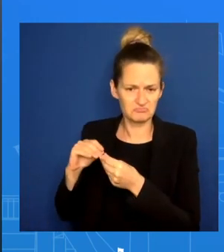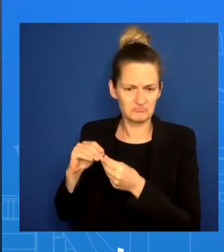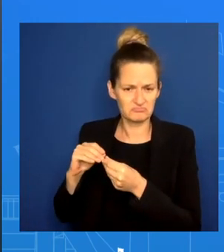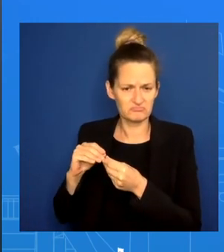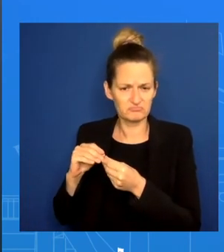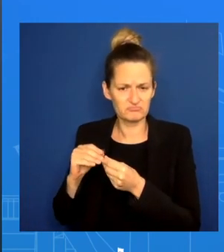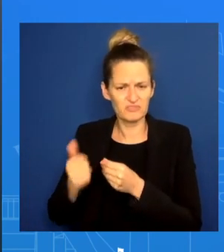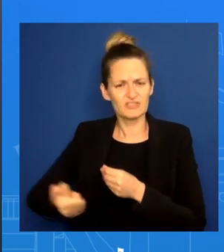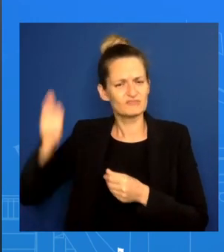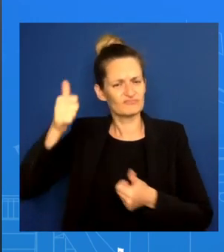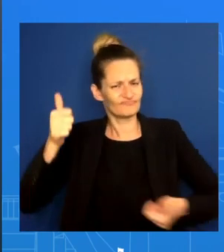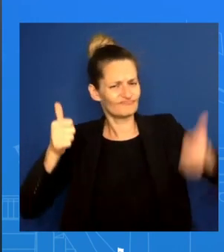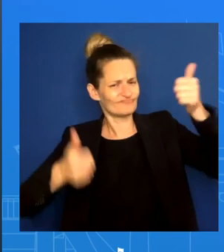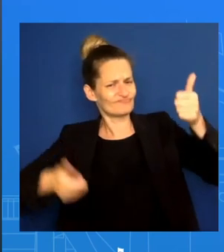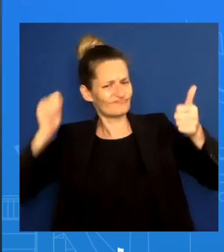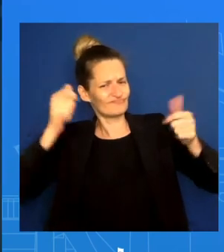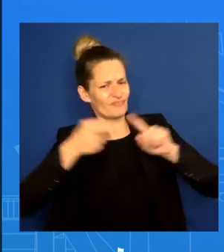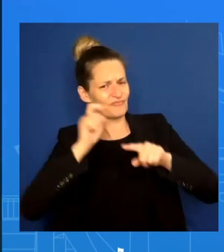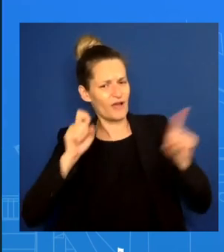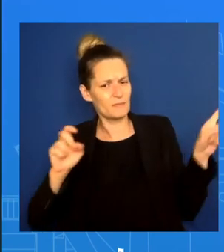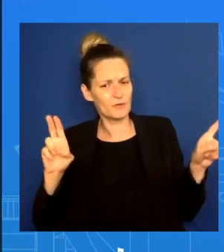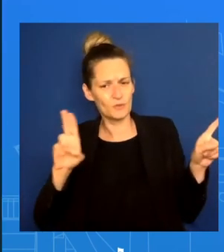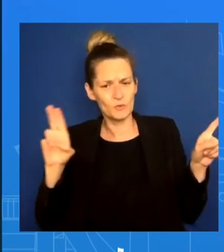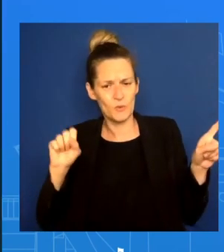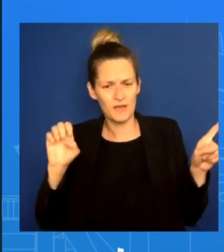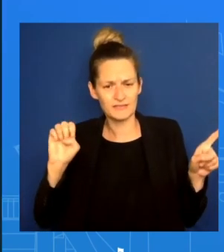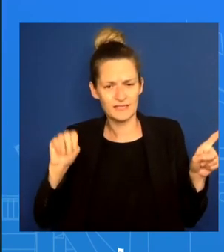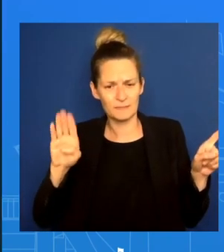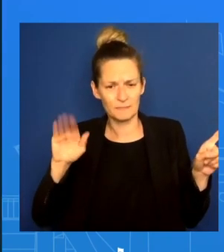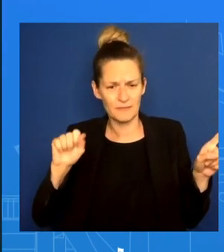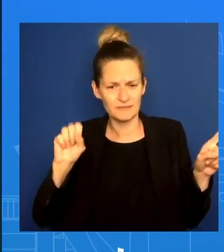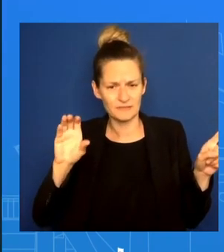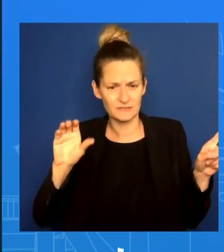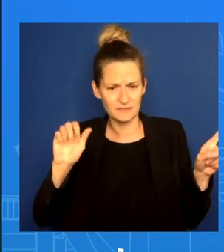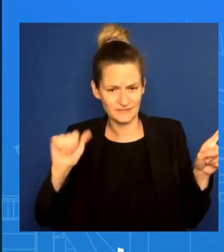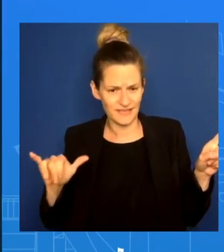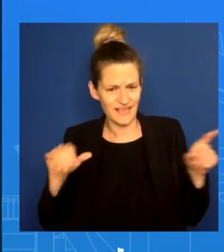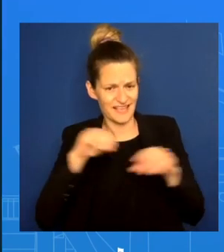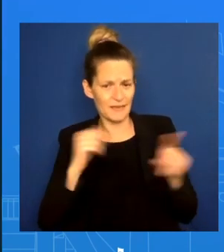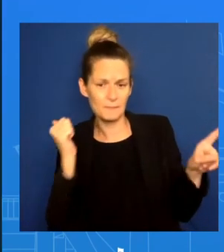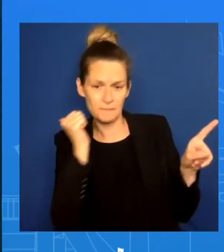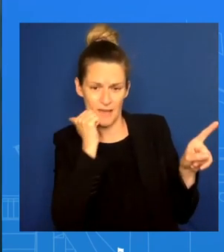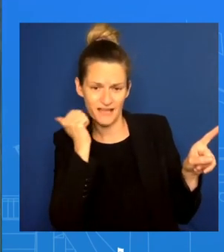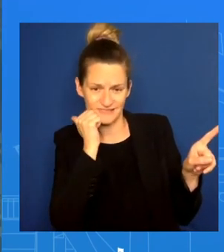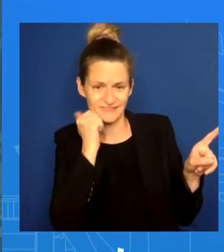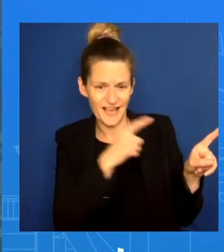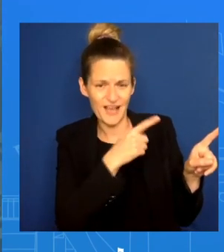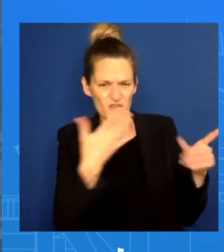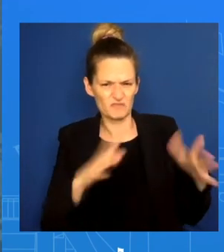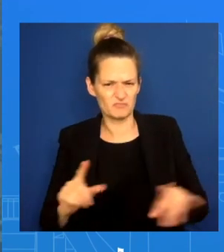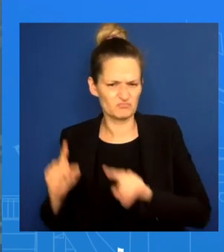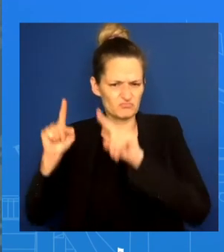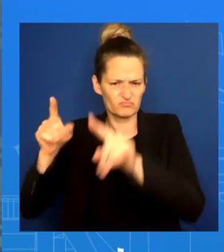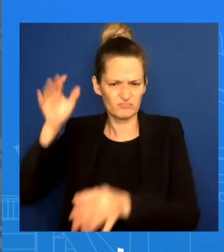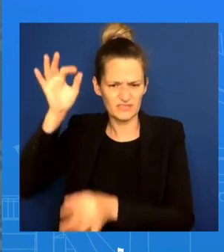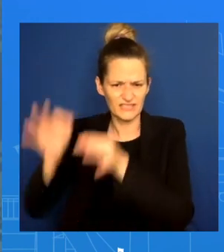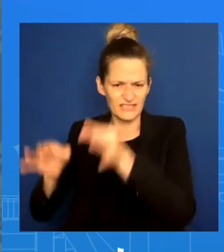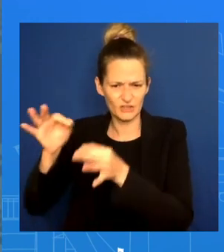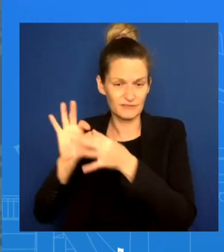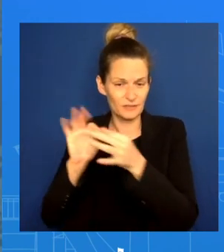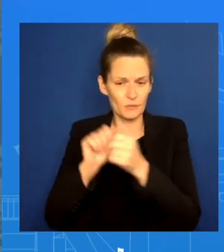of the court hearing of American citizen Brittany Griner, who was being wrongfully detained under intolerable